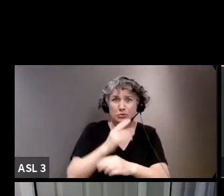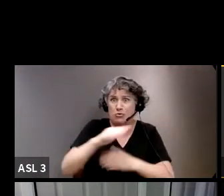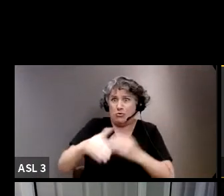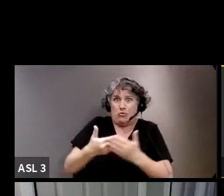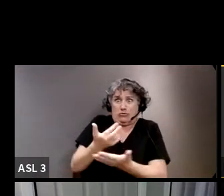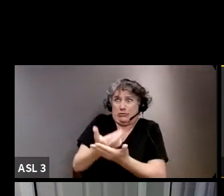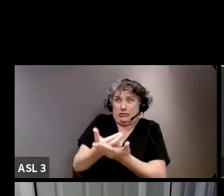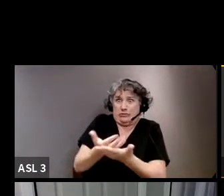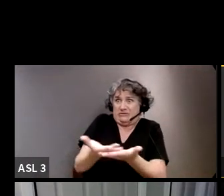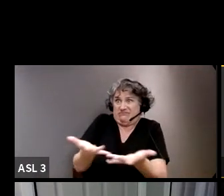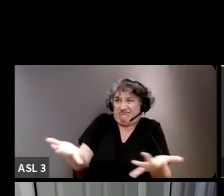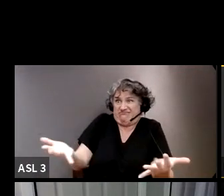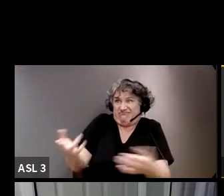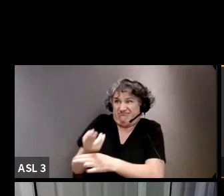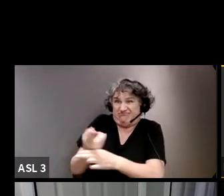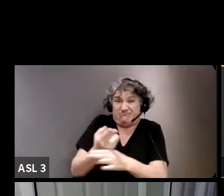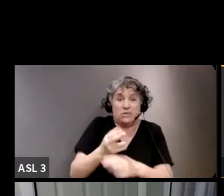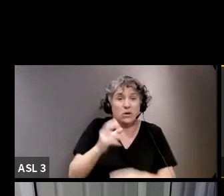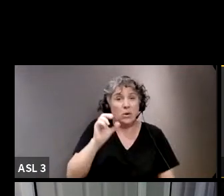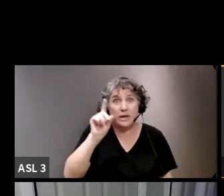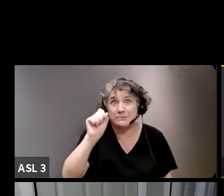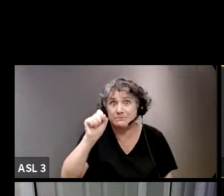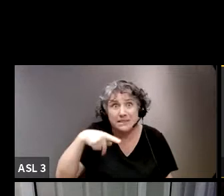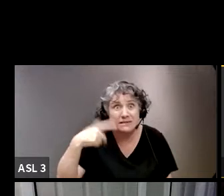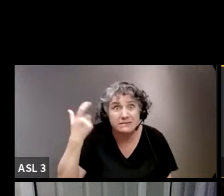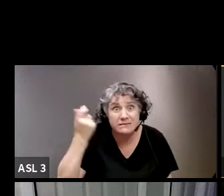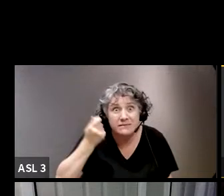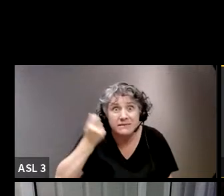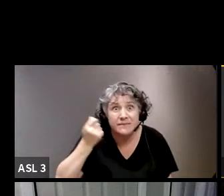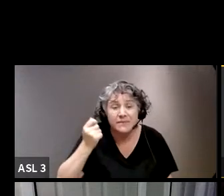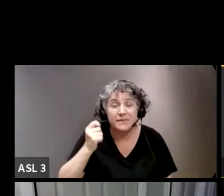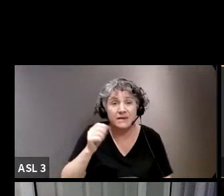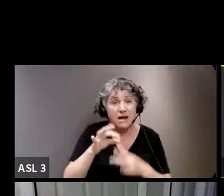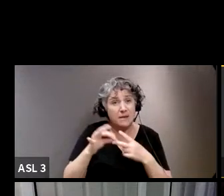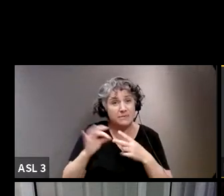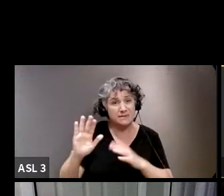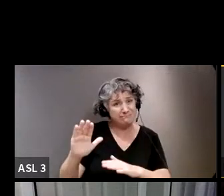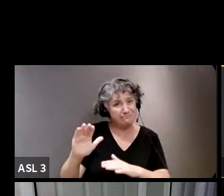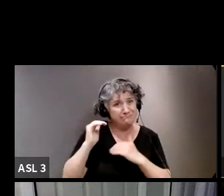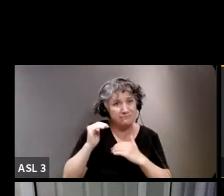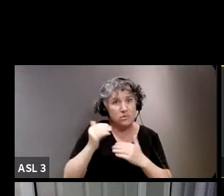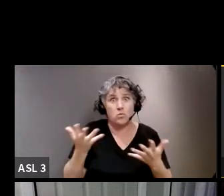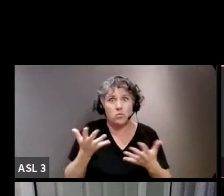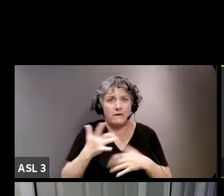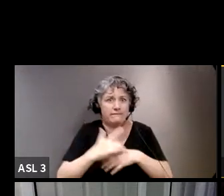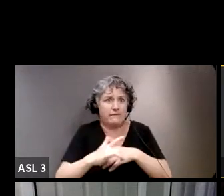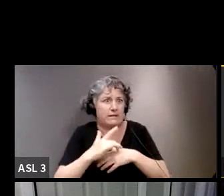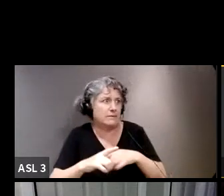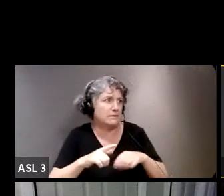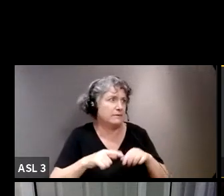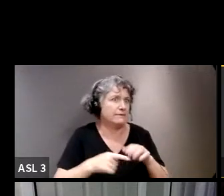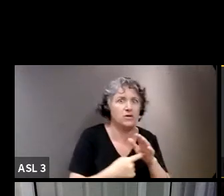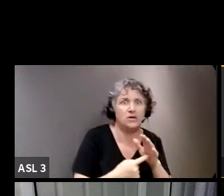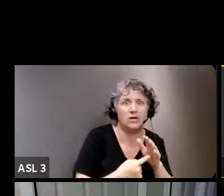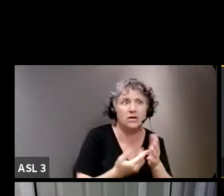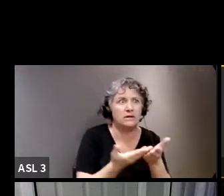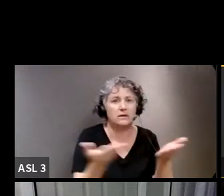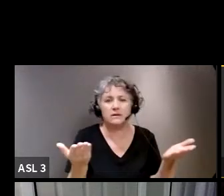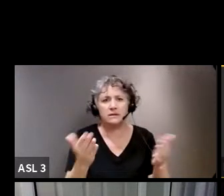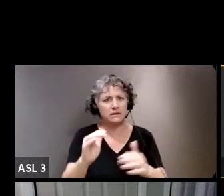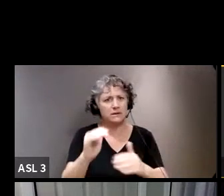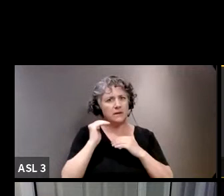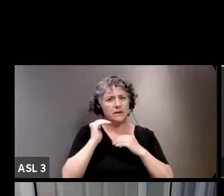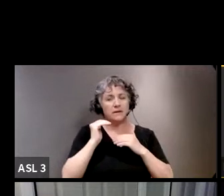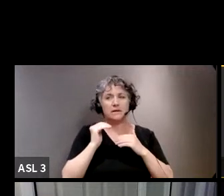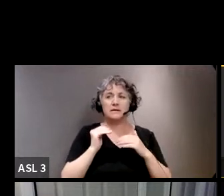service in the city i am on odsp so my options are very limited to what is available for me and that's something that i do